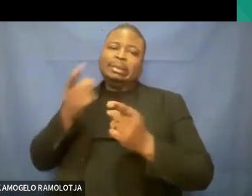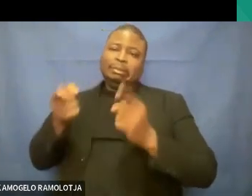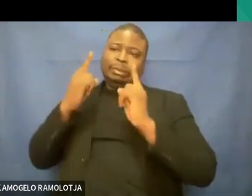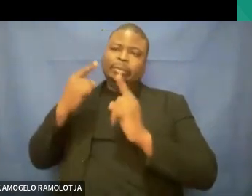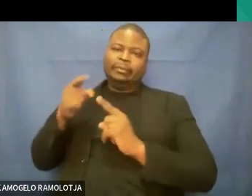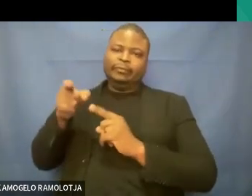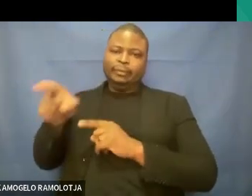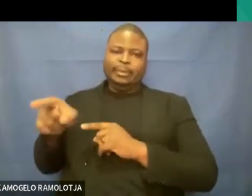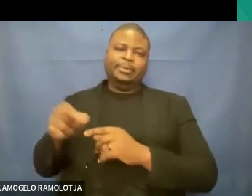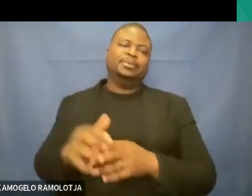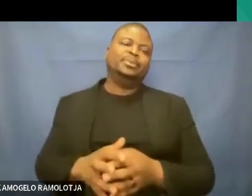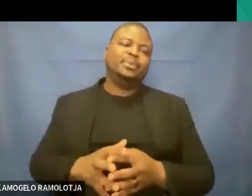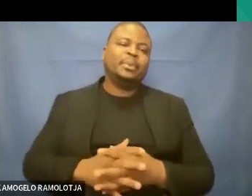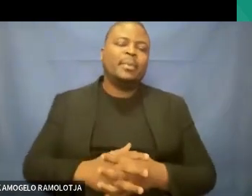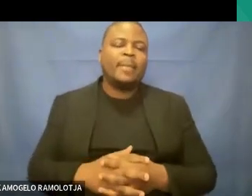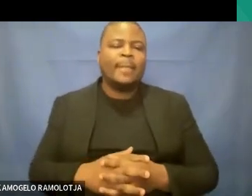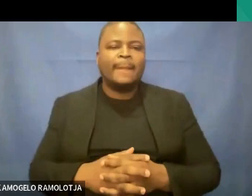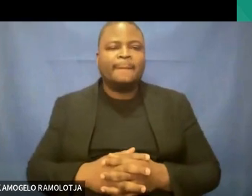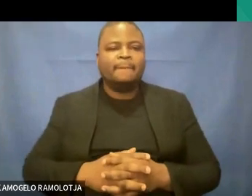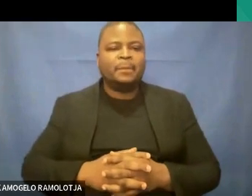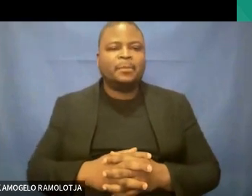please.